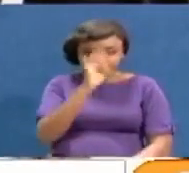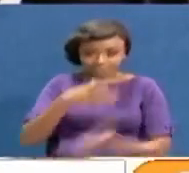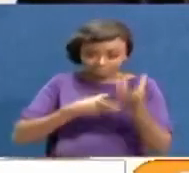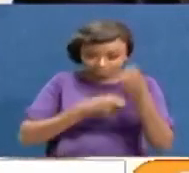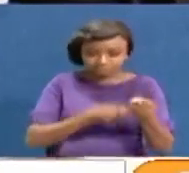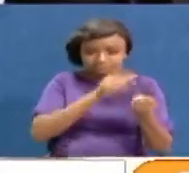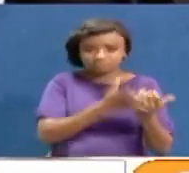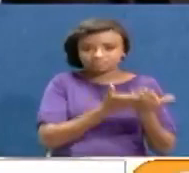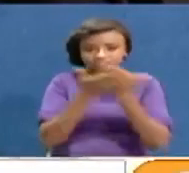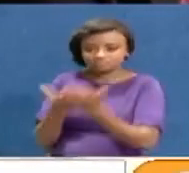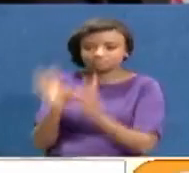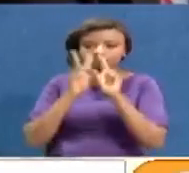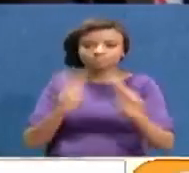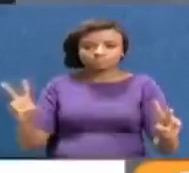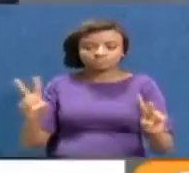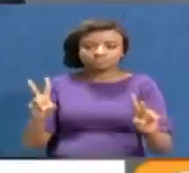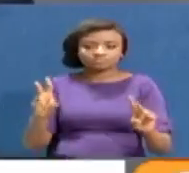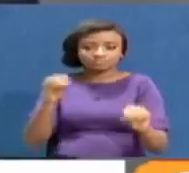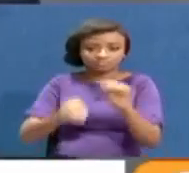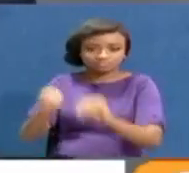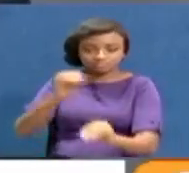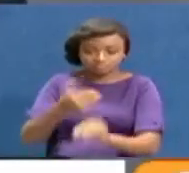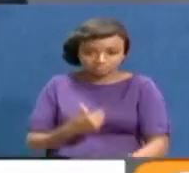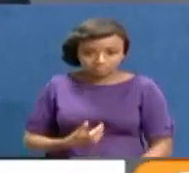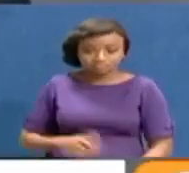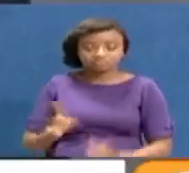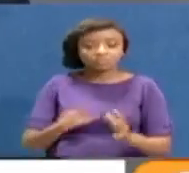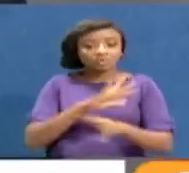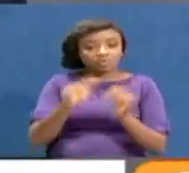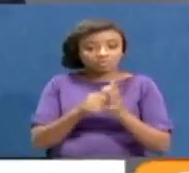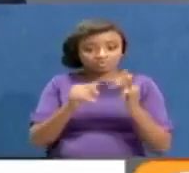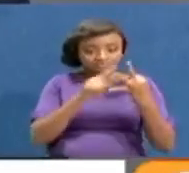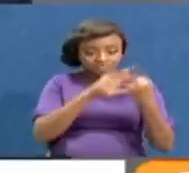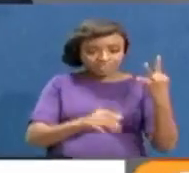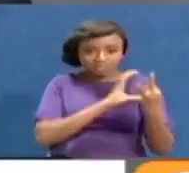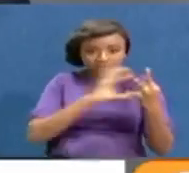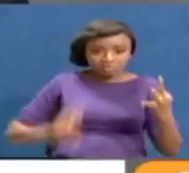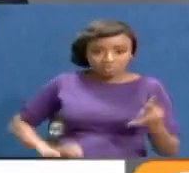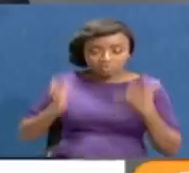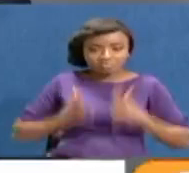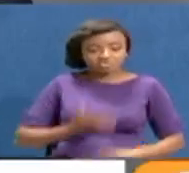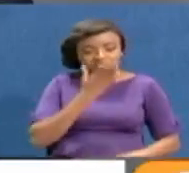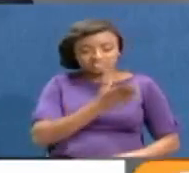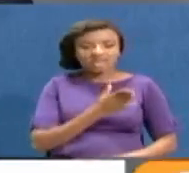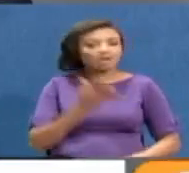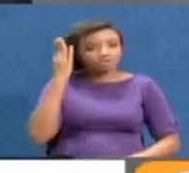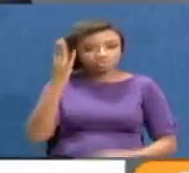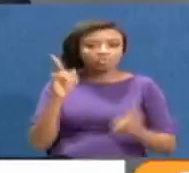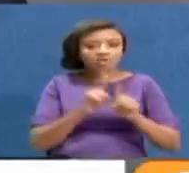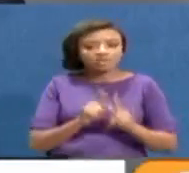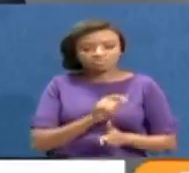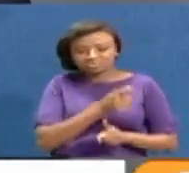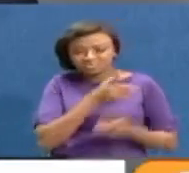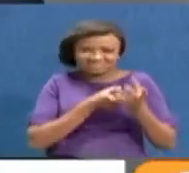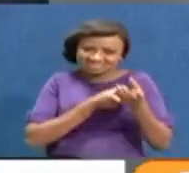Commission was key in enhancing peaceful handover. The three commissioners know it, and Kenyans know that there's a trust deficit, that they cannot